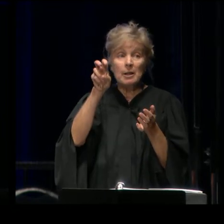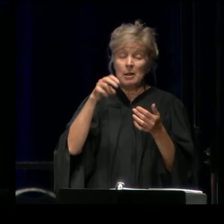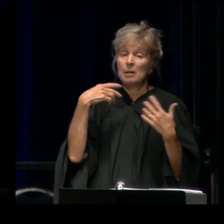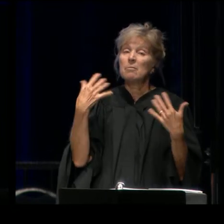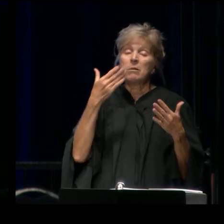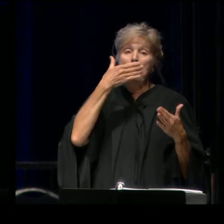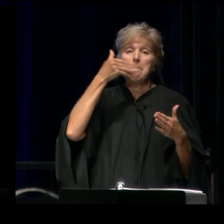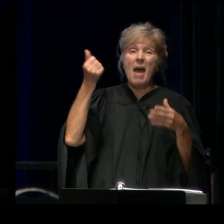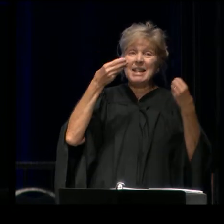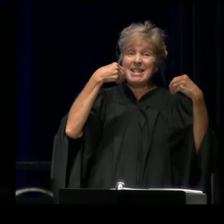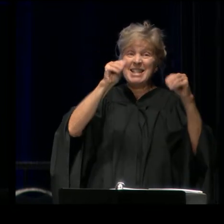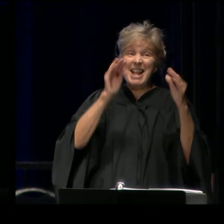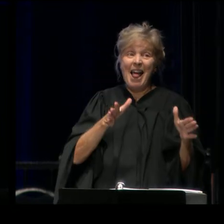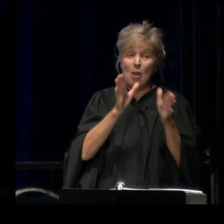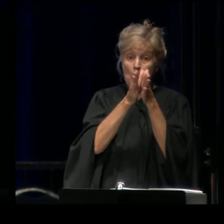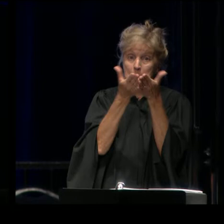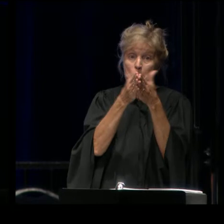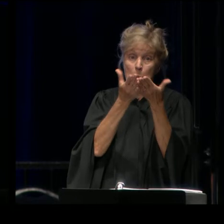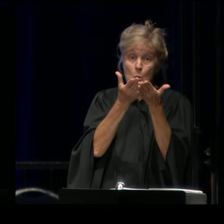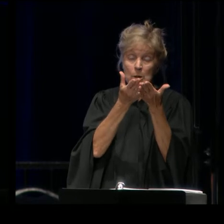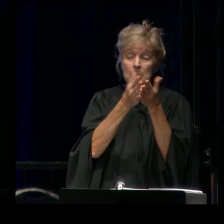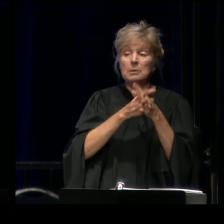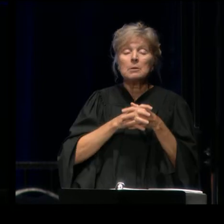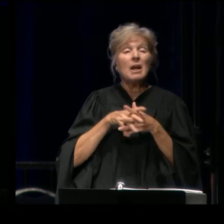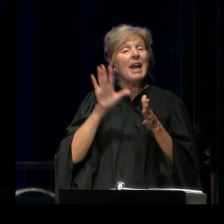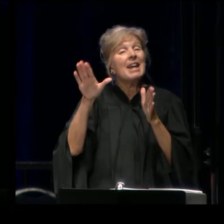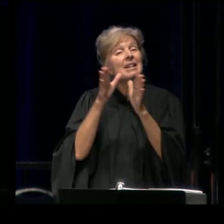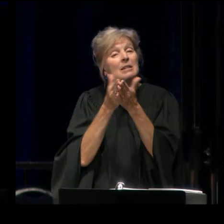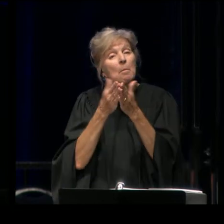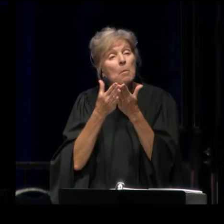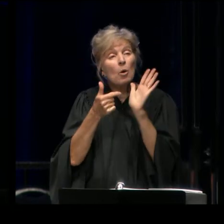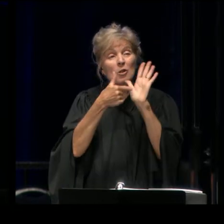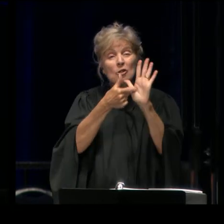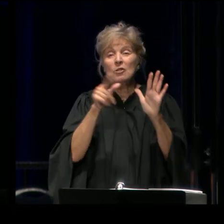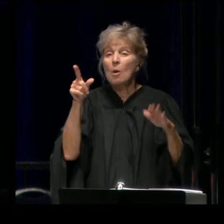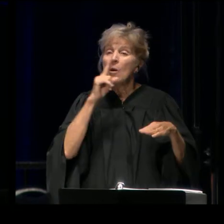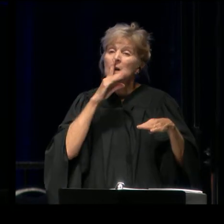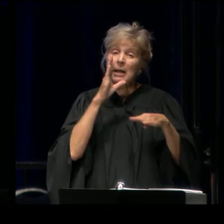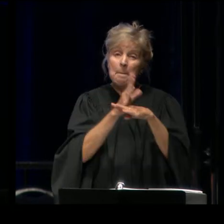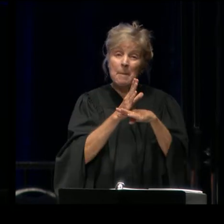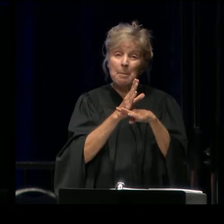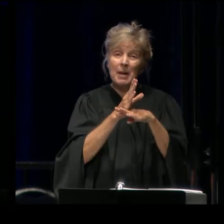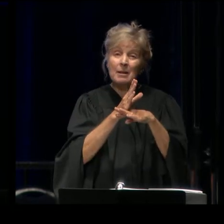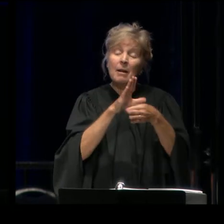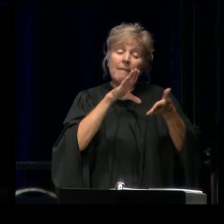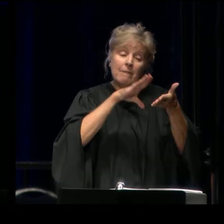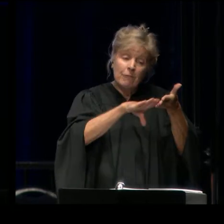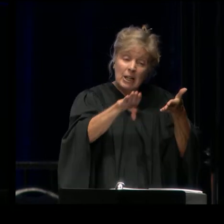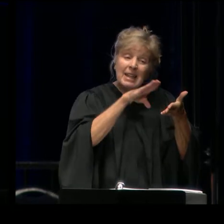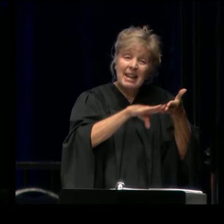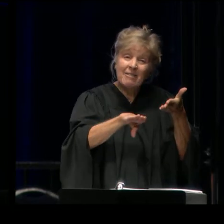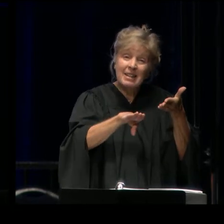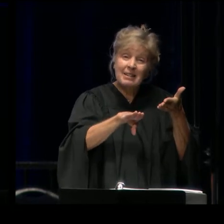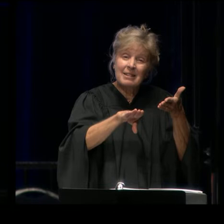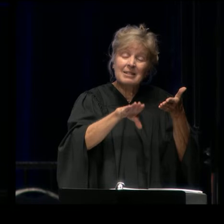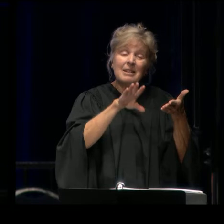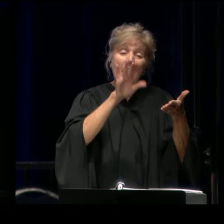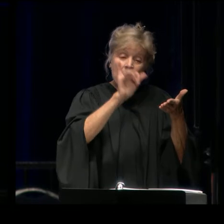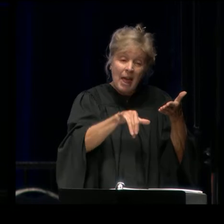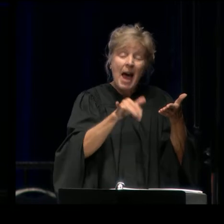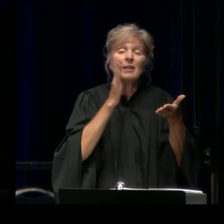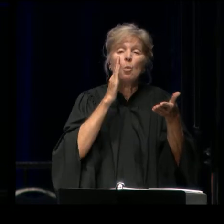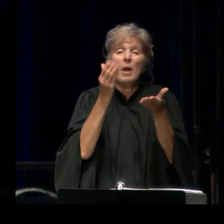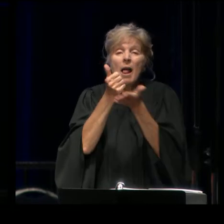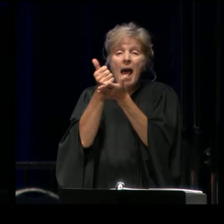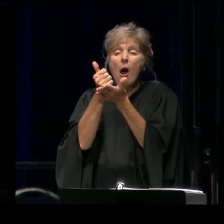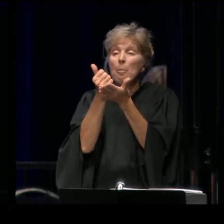bestseller status. The book is a testament to his commitment to forgiveness as the solution to conflict